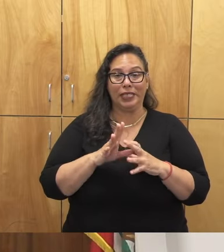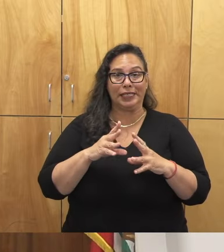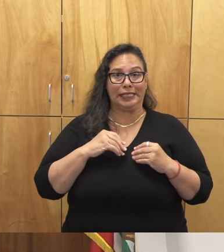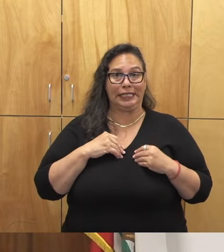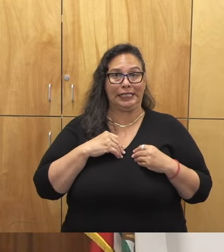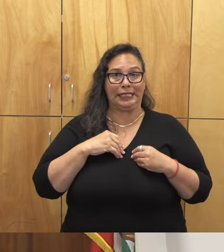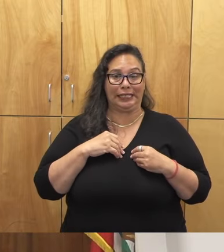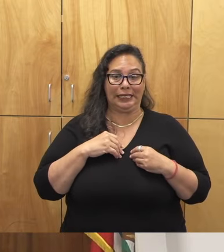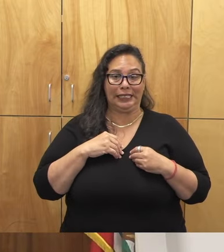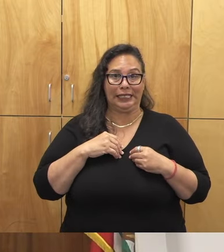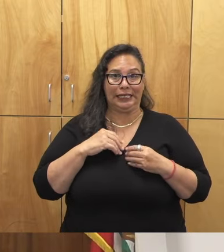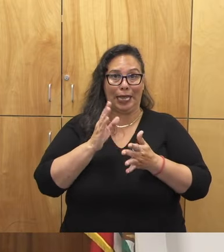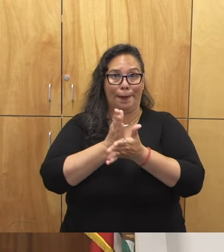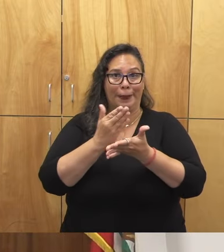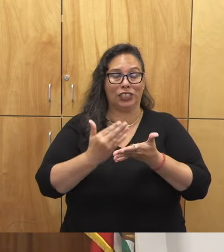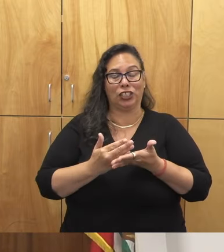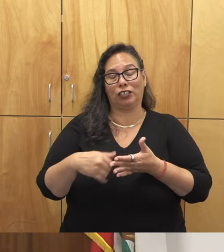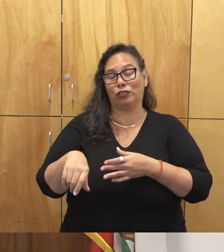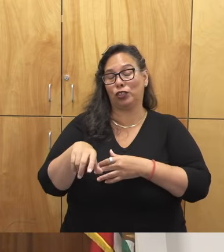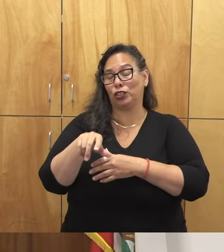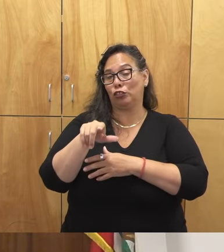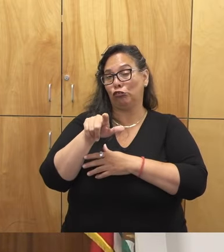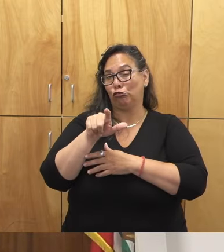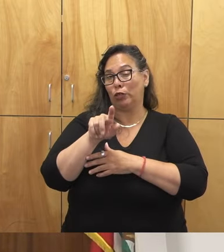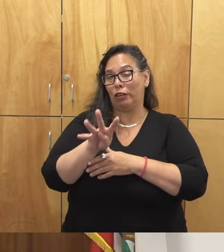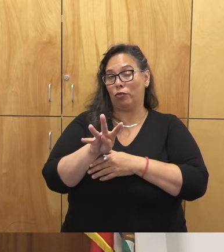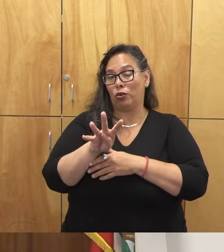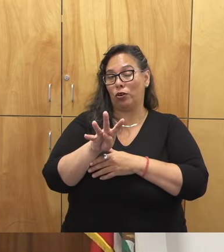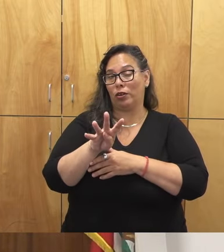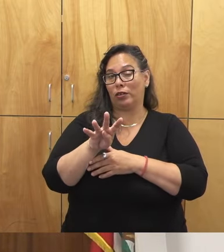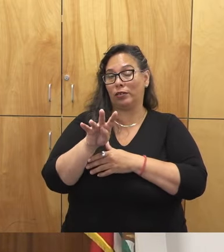of our budget for